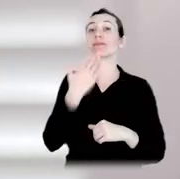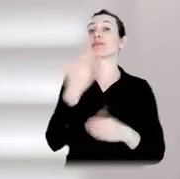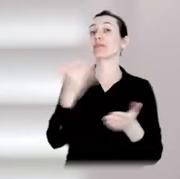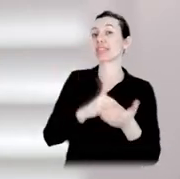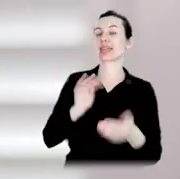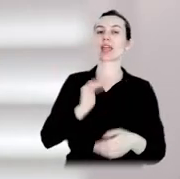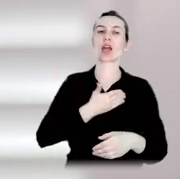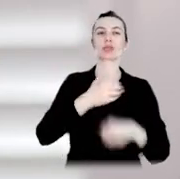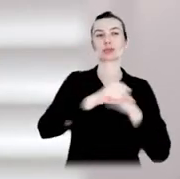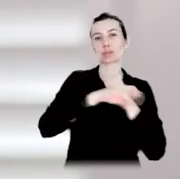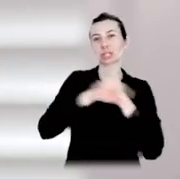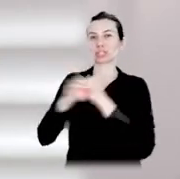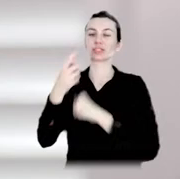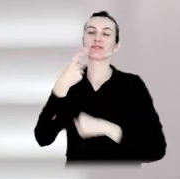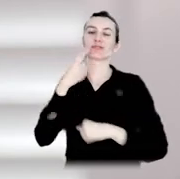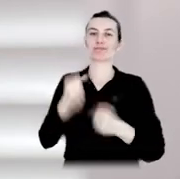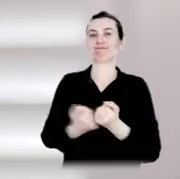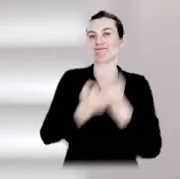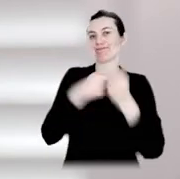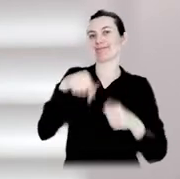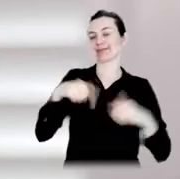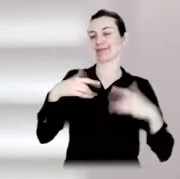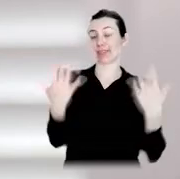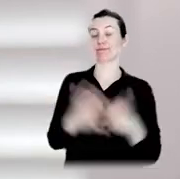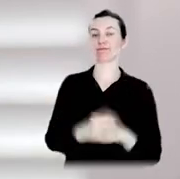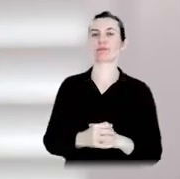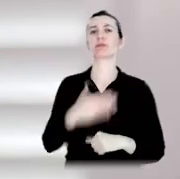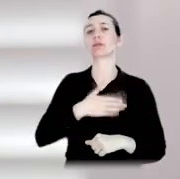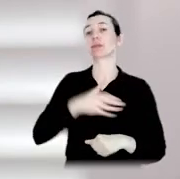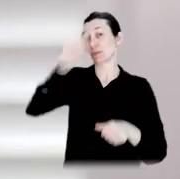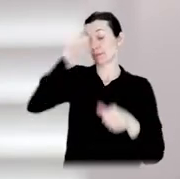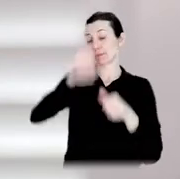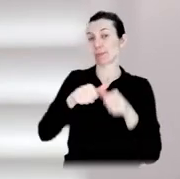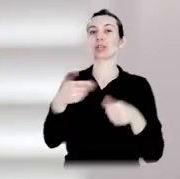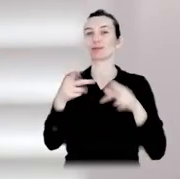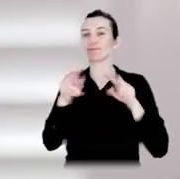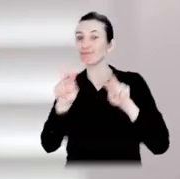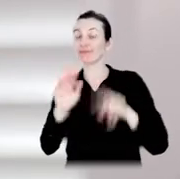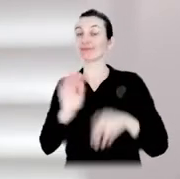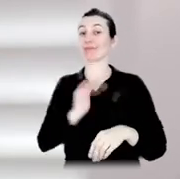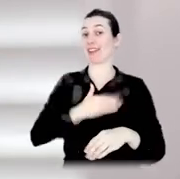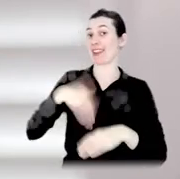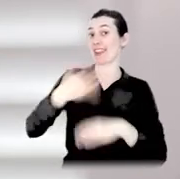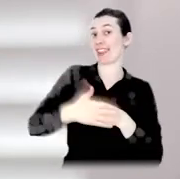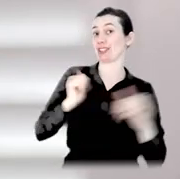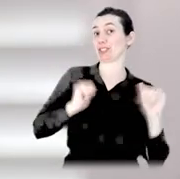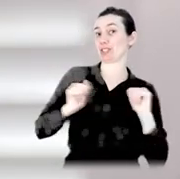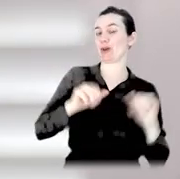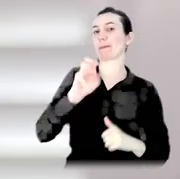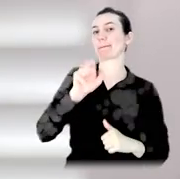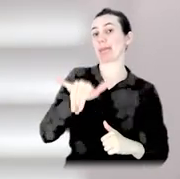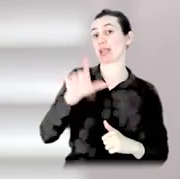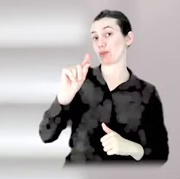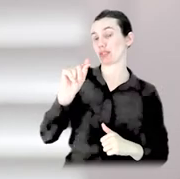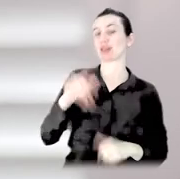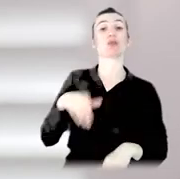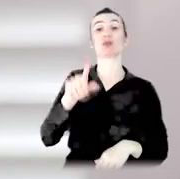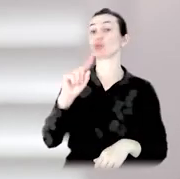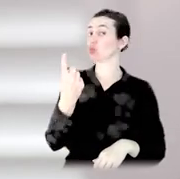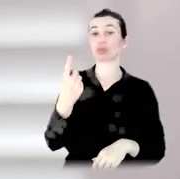for making this event possible. Please remember to tune in for our next show on May 20th. You just have to